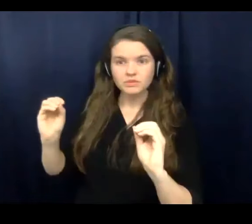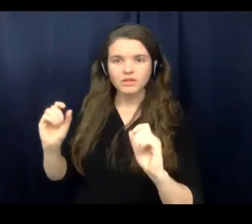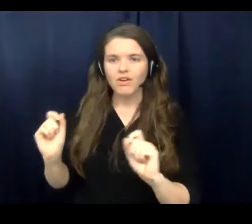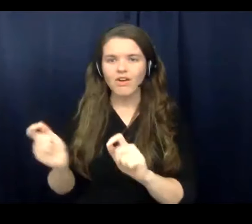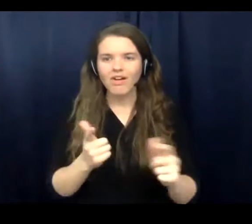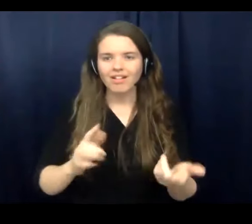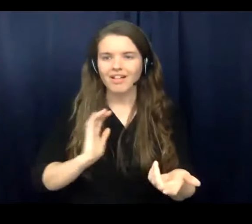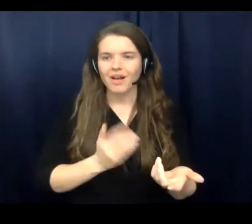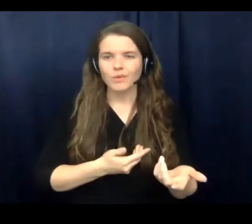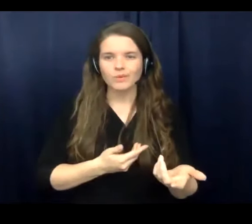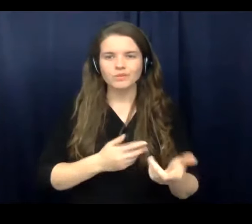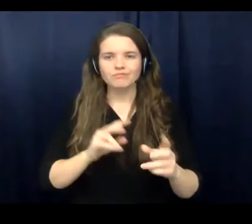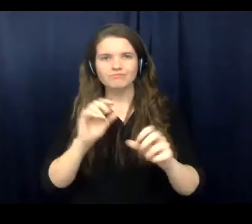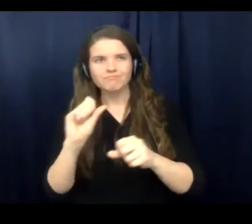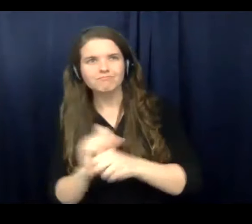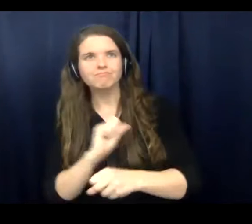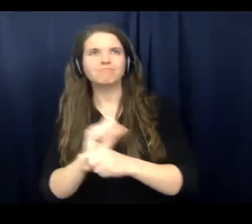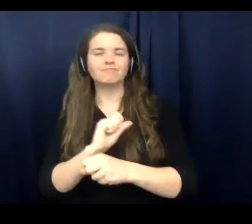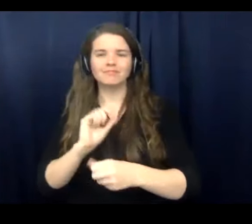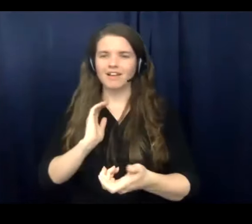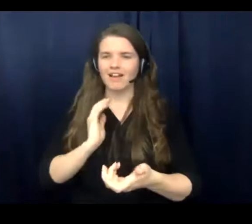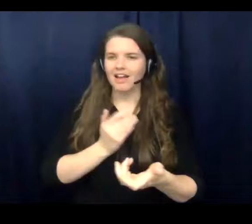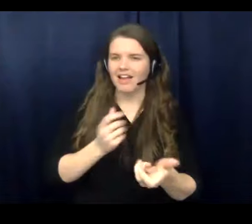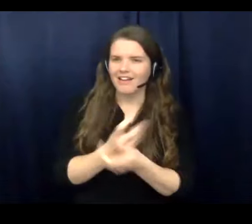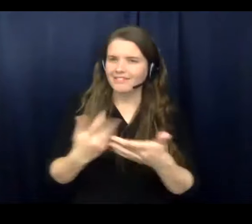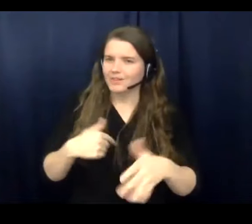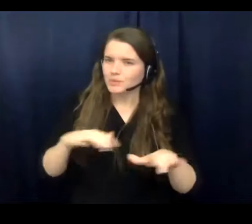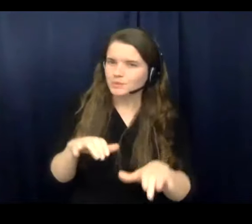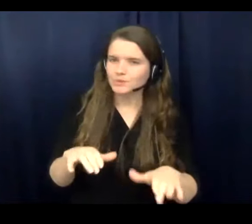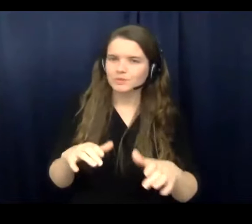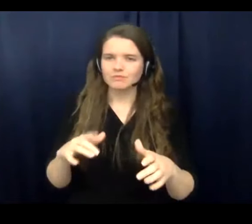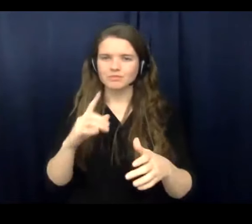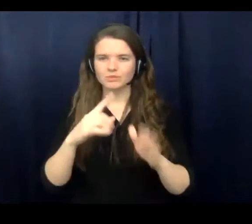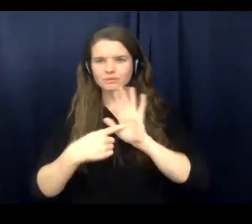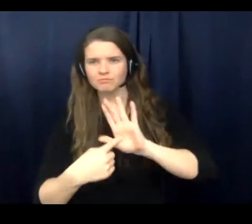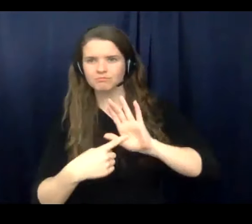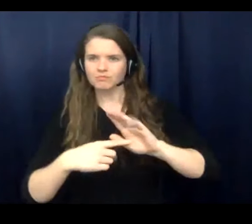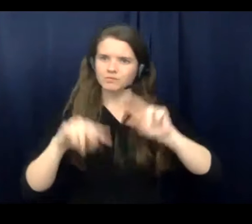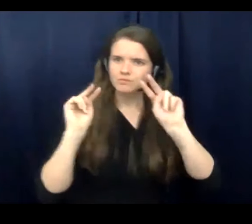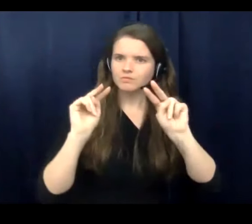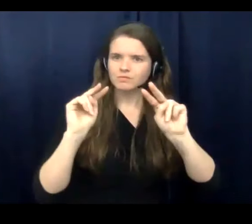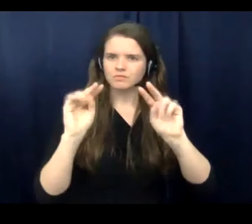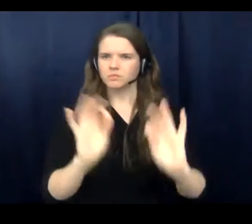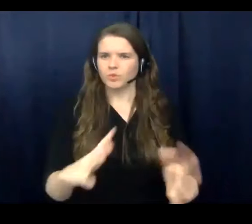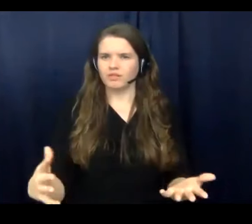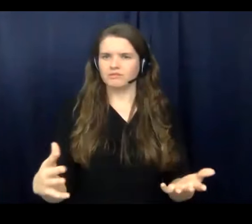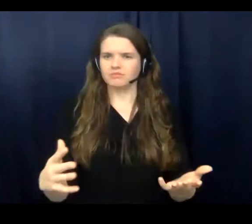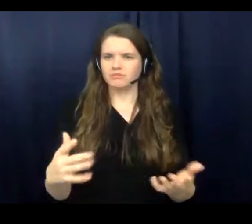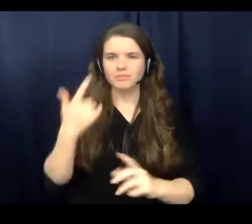didn't happen, all of our works, everything that we do, everything that we stood for, everything we hoped for would be vain. It would come to nothing because it's